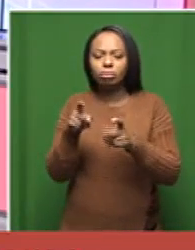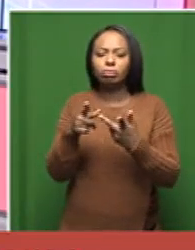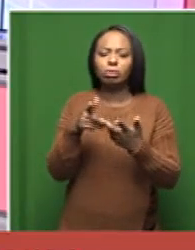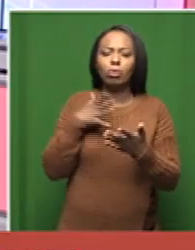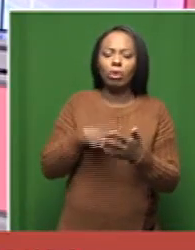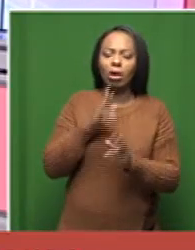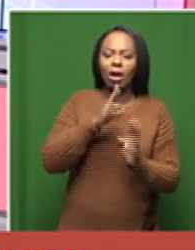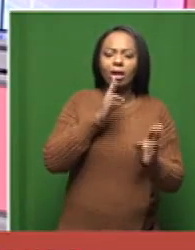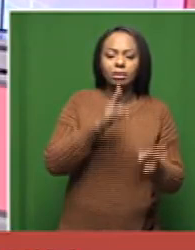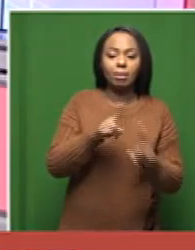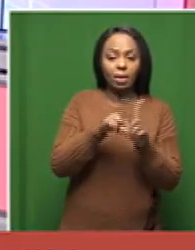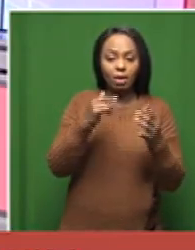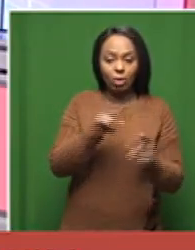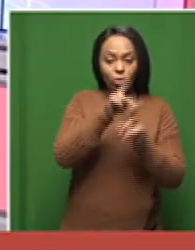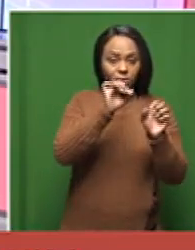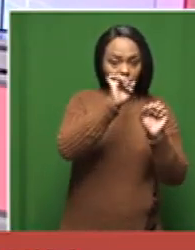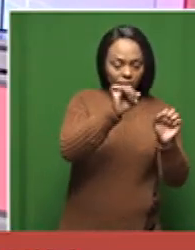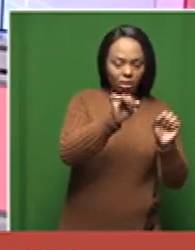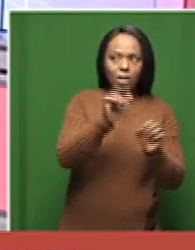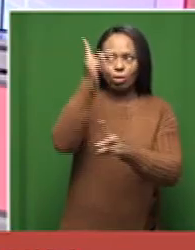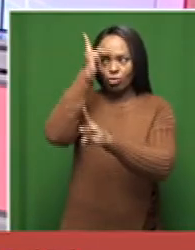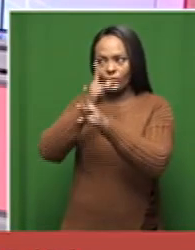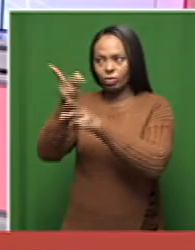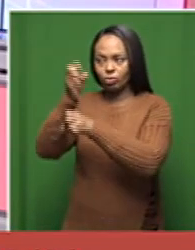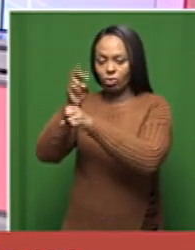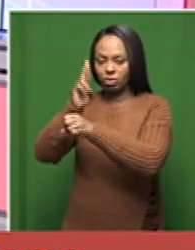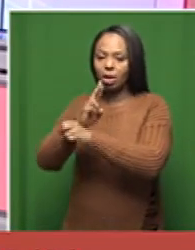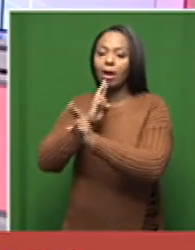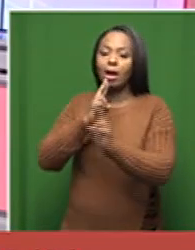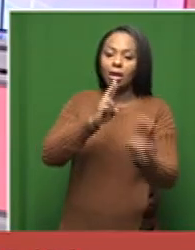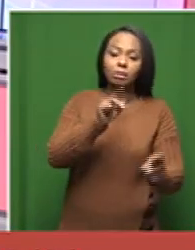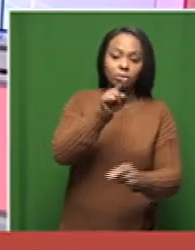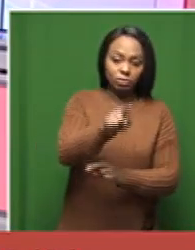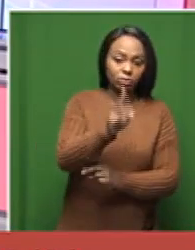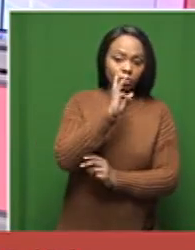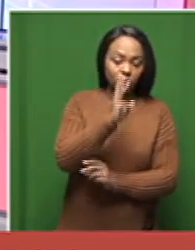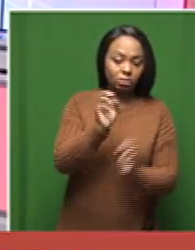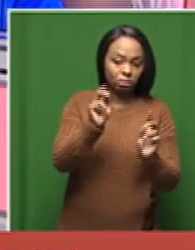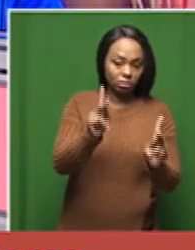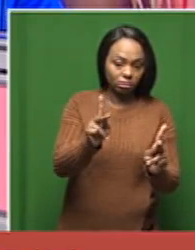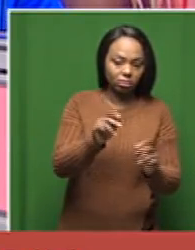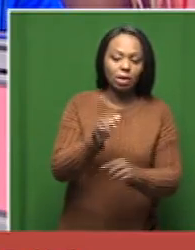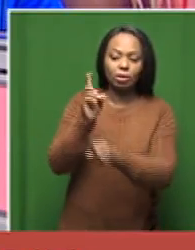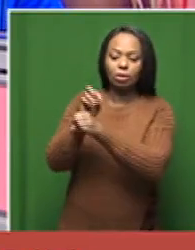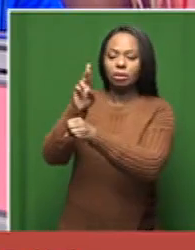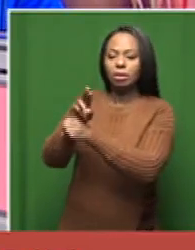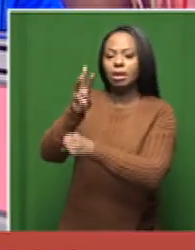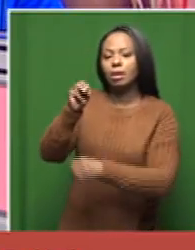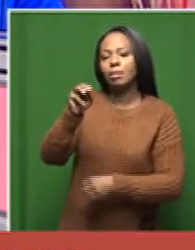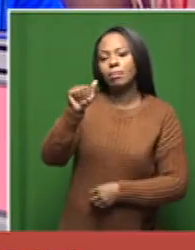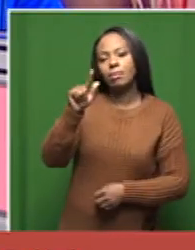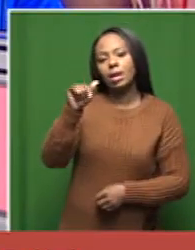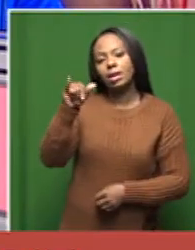to do is take those questions and get a professional to answer them for you. So we're joined by Dr. Marlin McKay, as we usually